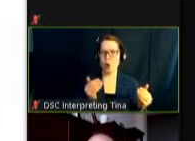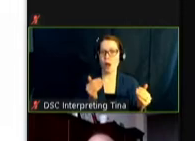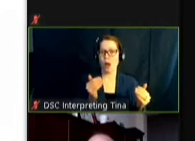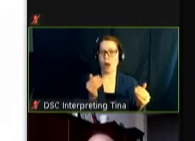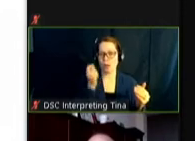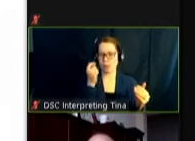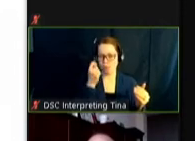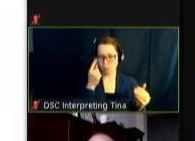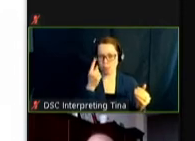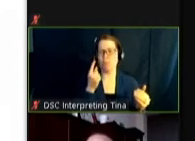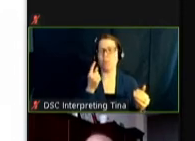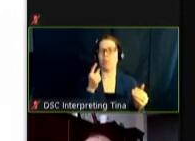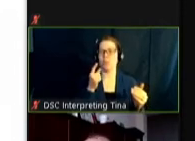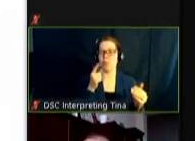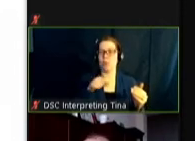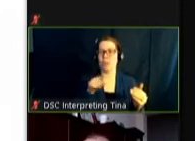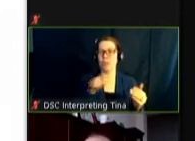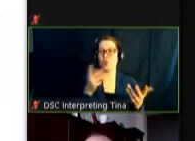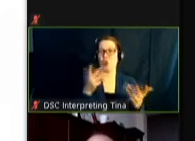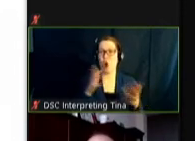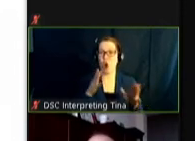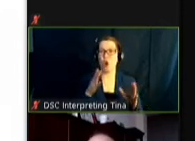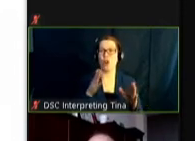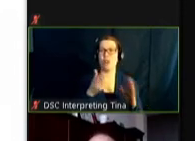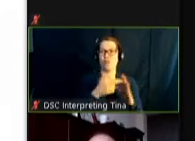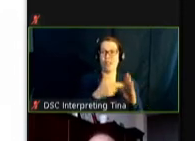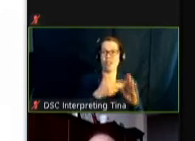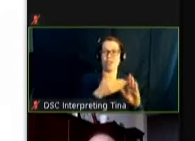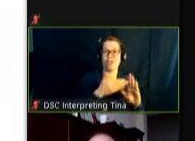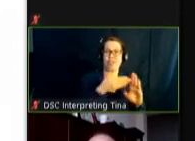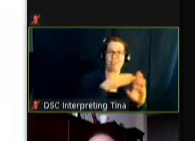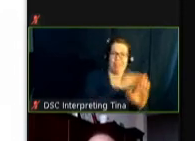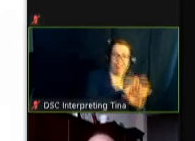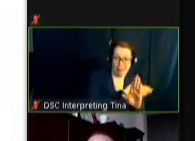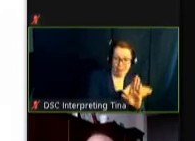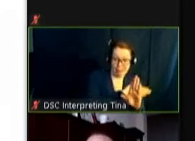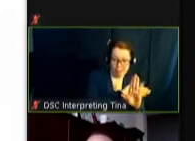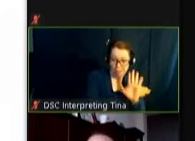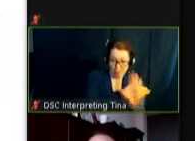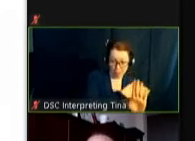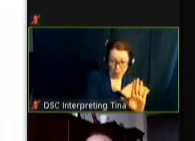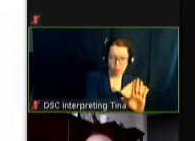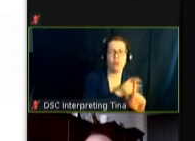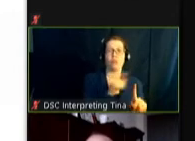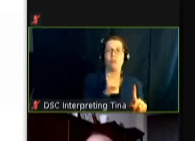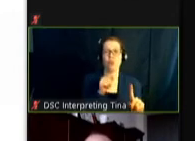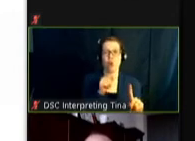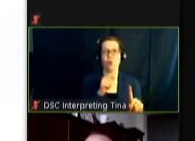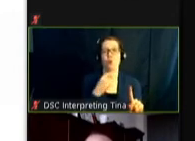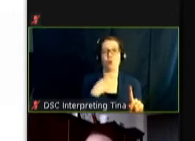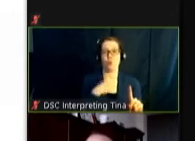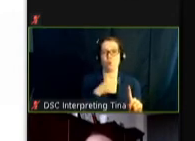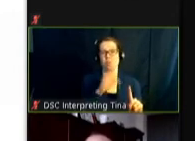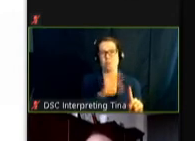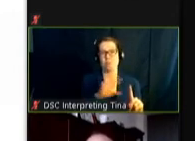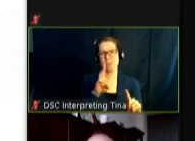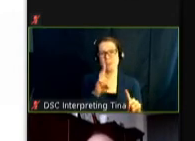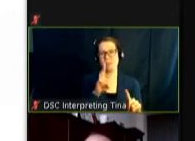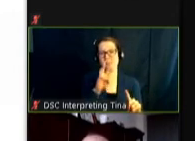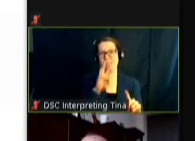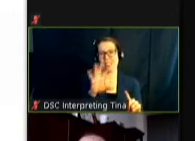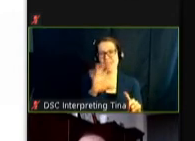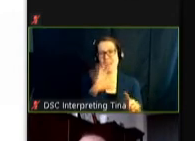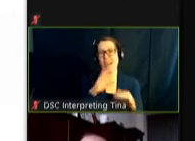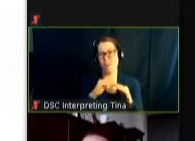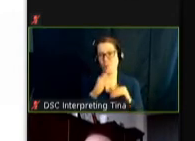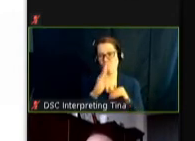that you are pre-registered, and that, again, we are looking at 65 and older at this point